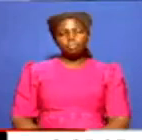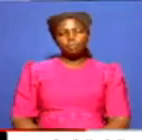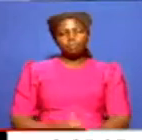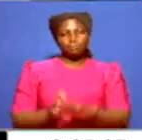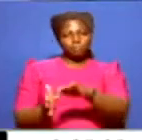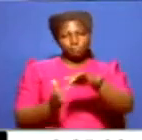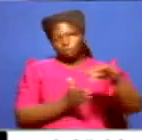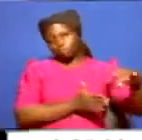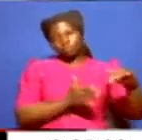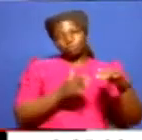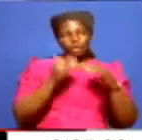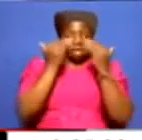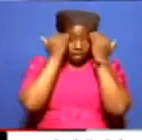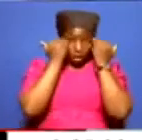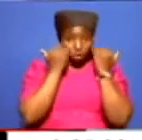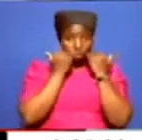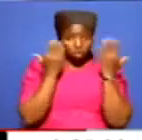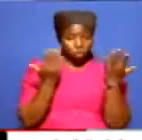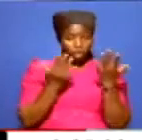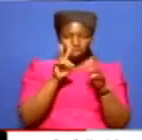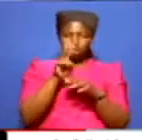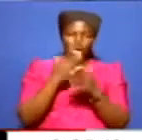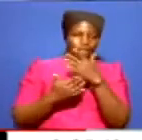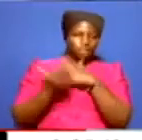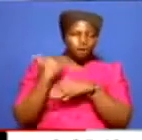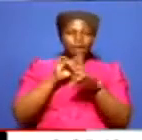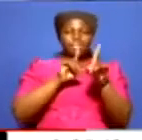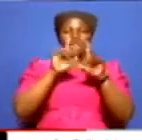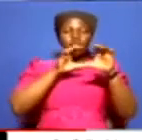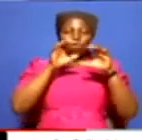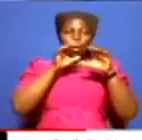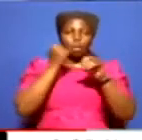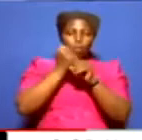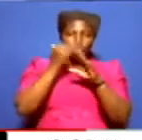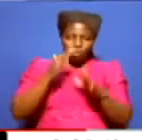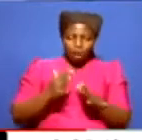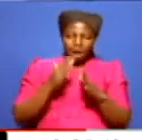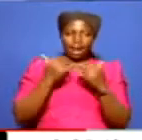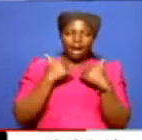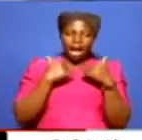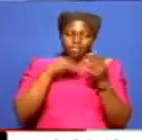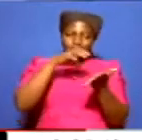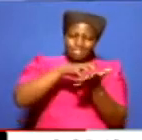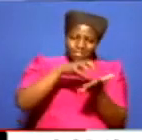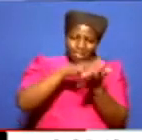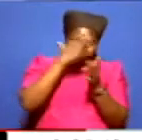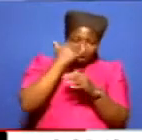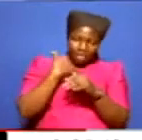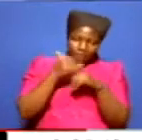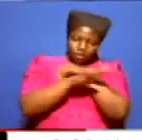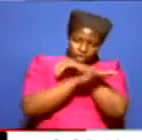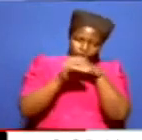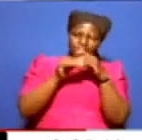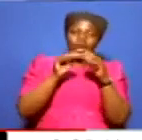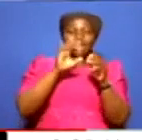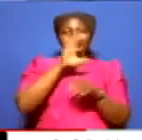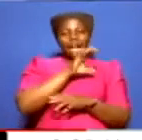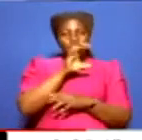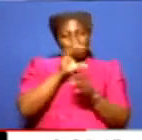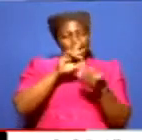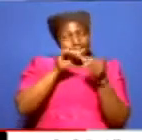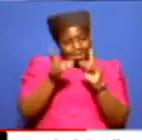To Scales of Justice, where two former Safaricom employees facing charges of stealing customer data were found with